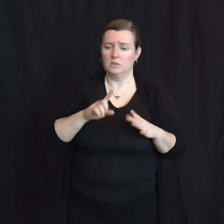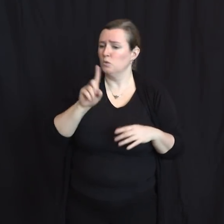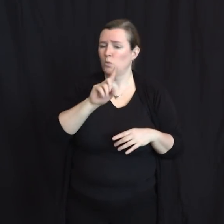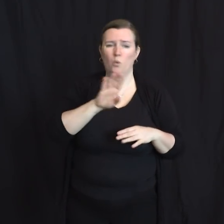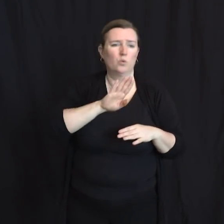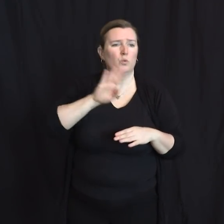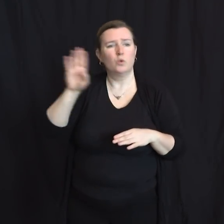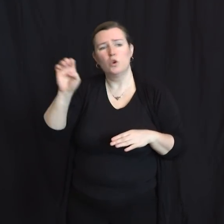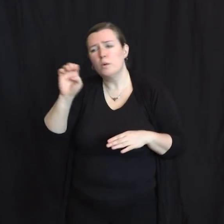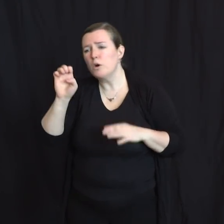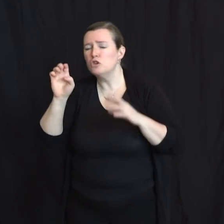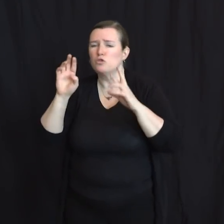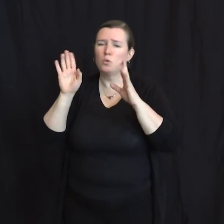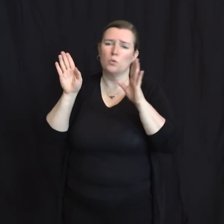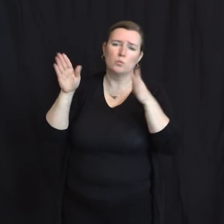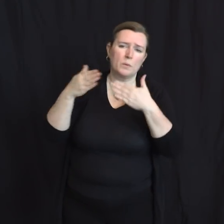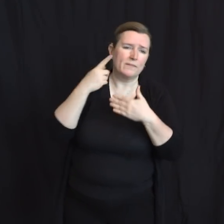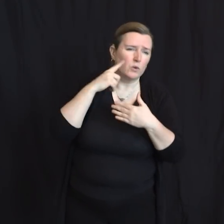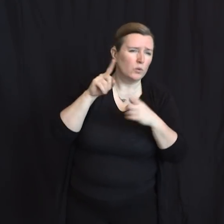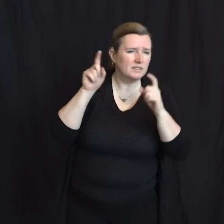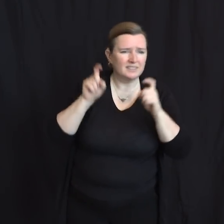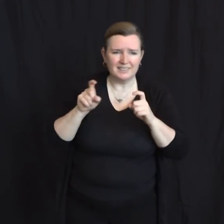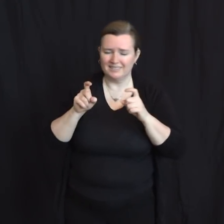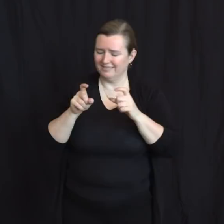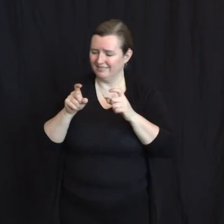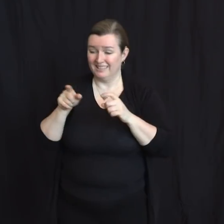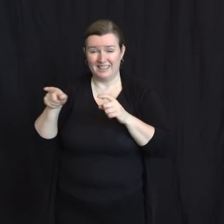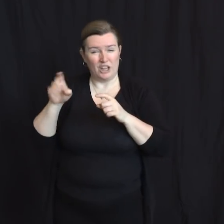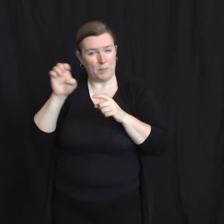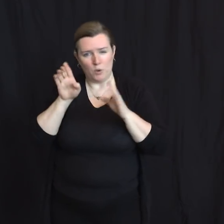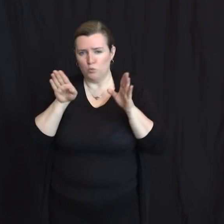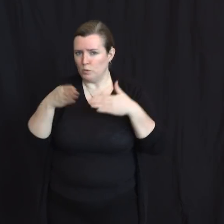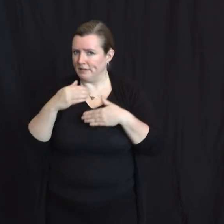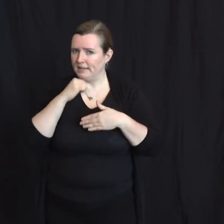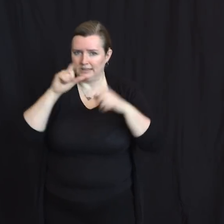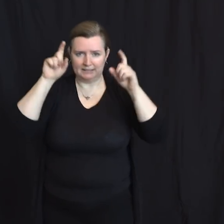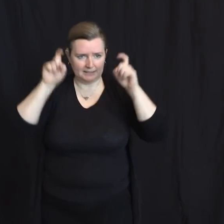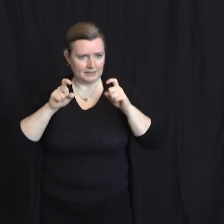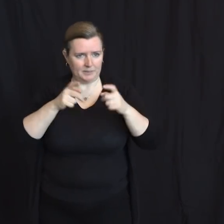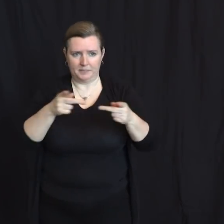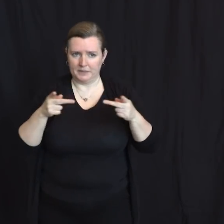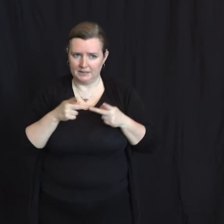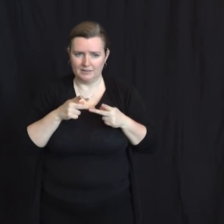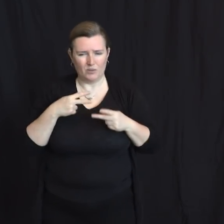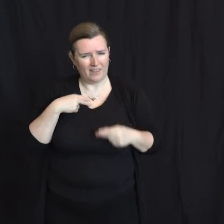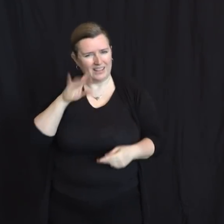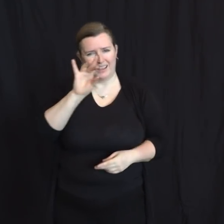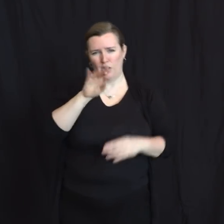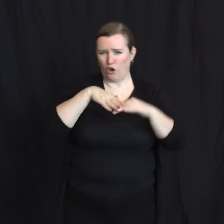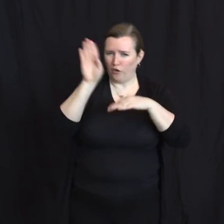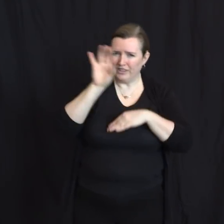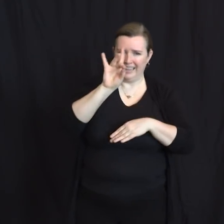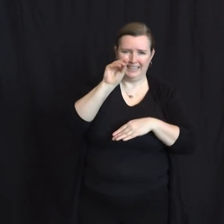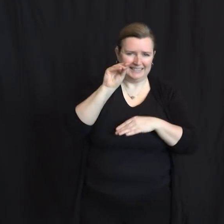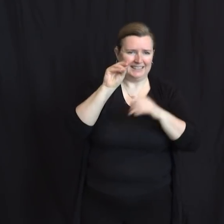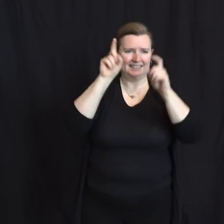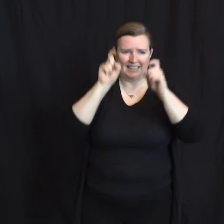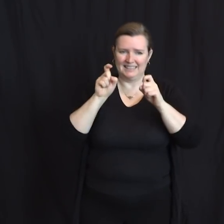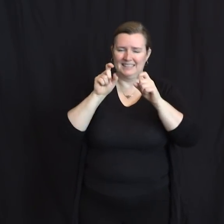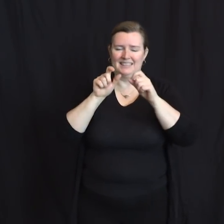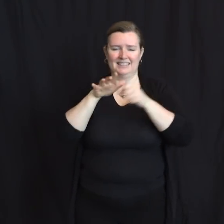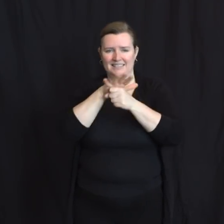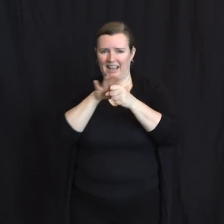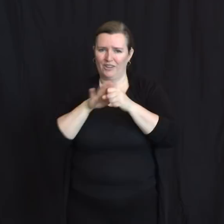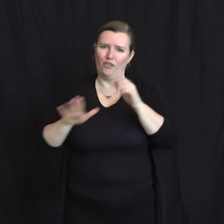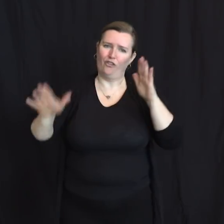a test. They are not testing centers. There are 80 testing centers. Every county now has one,